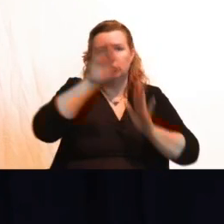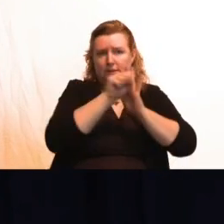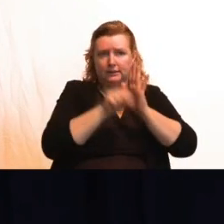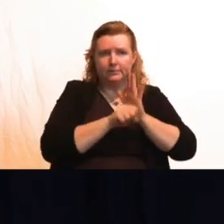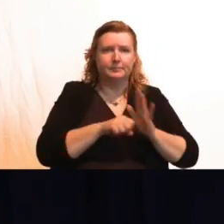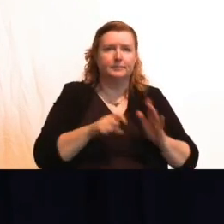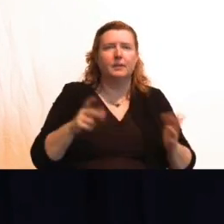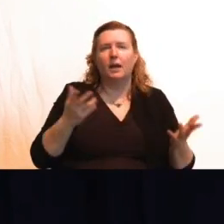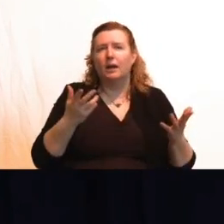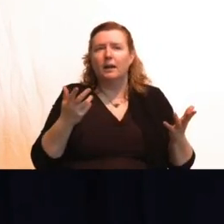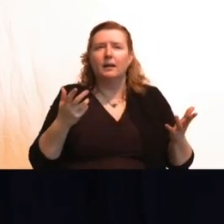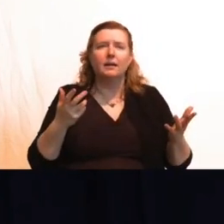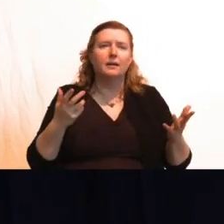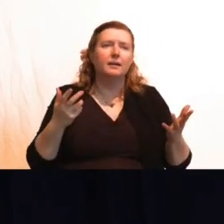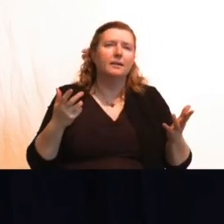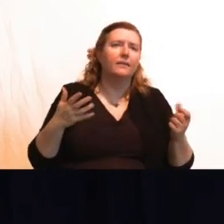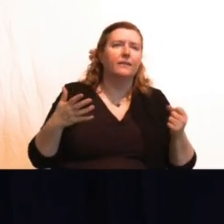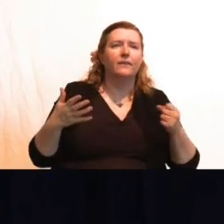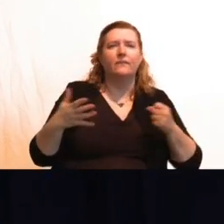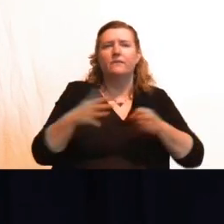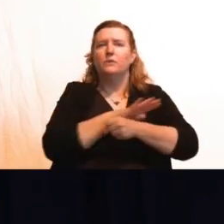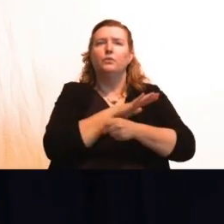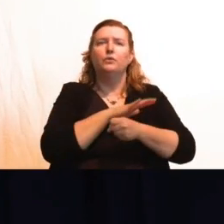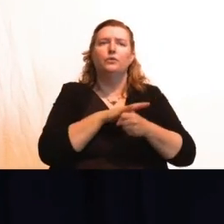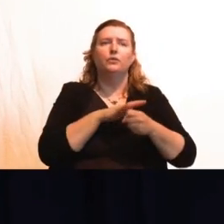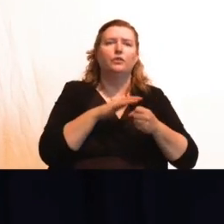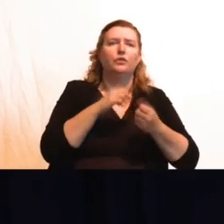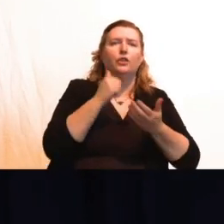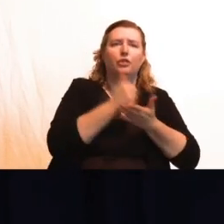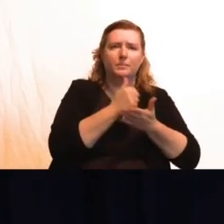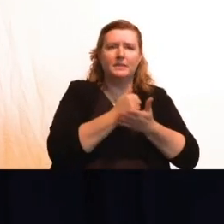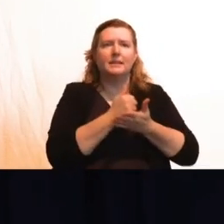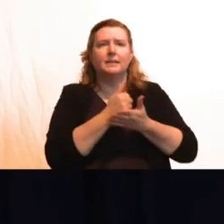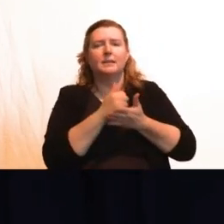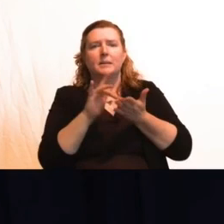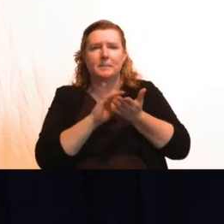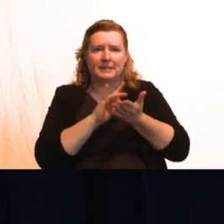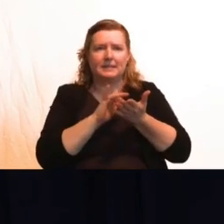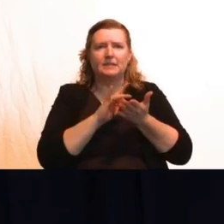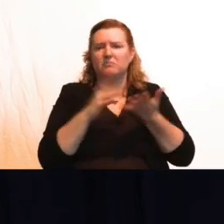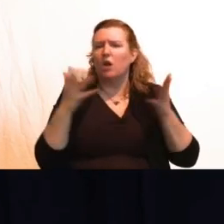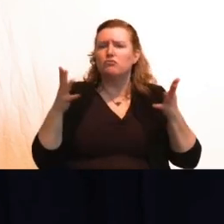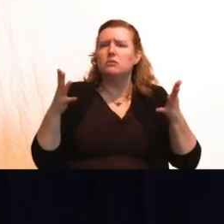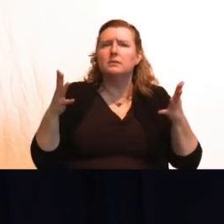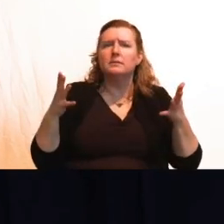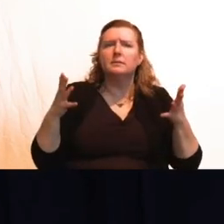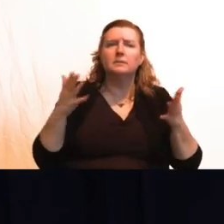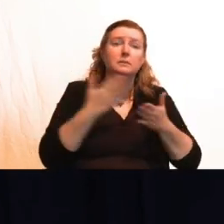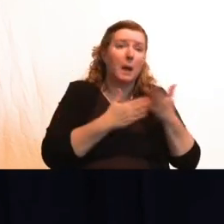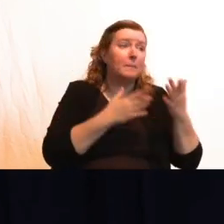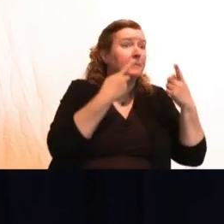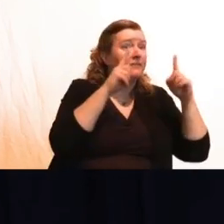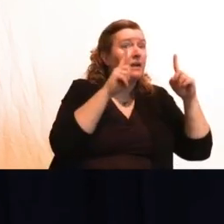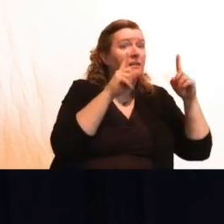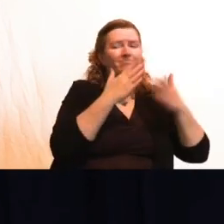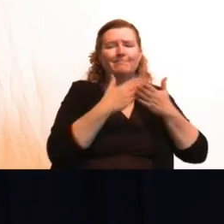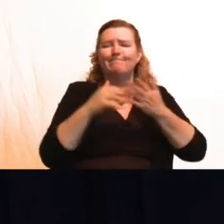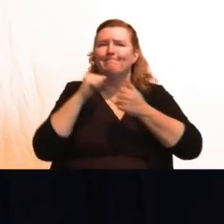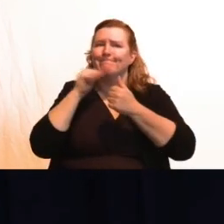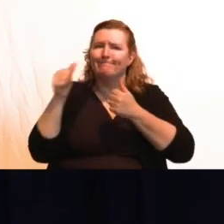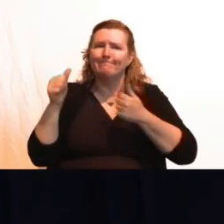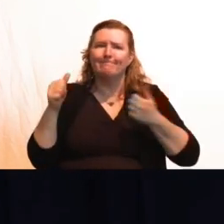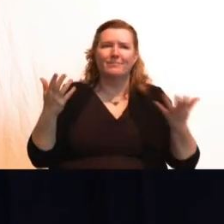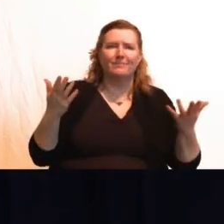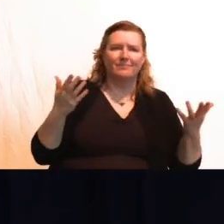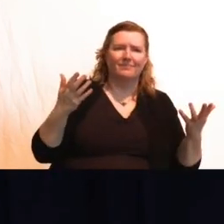know, some were not as effective against Omicron as we would like, and then others were more effective,